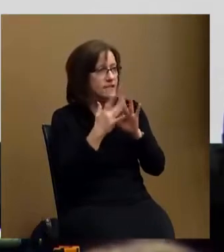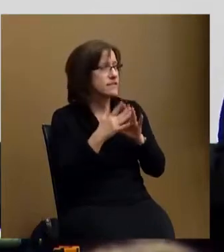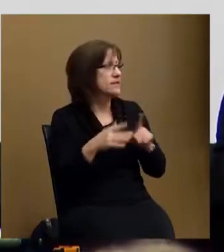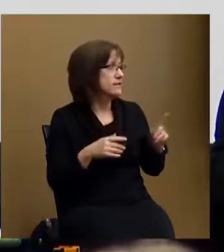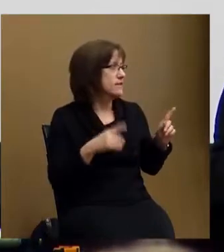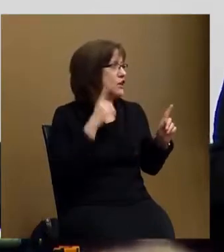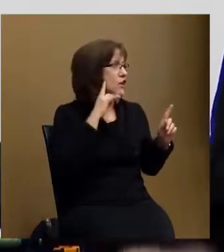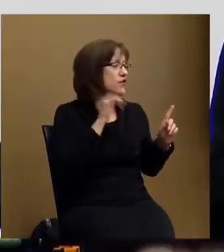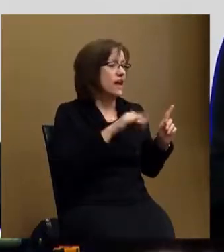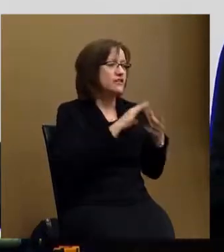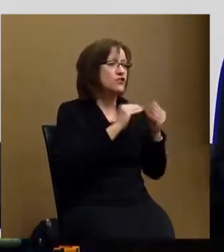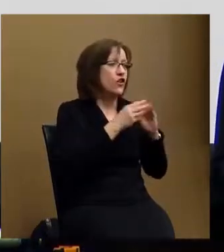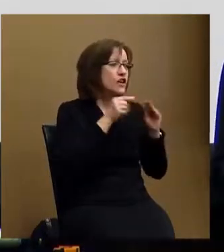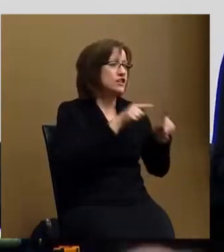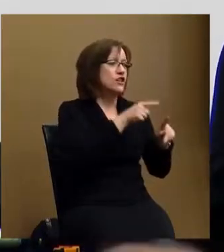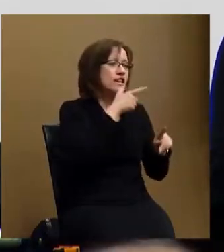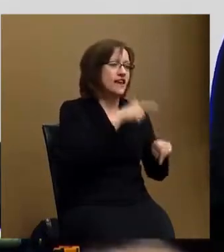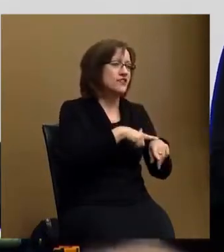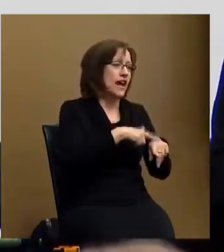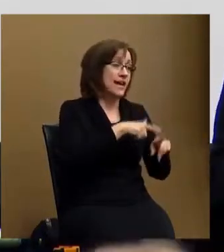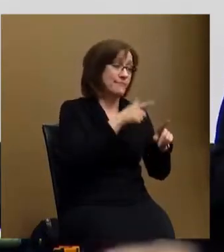No, thank you. You